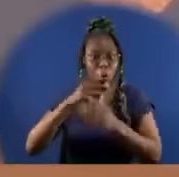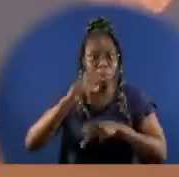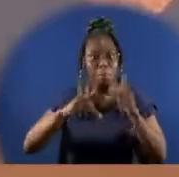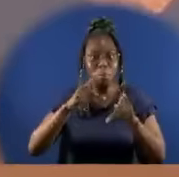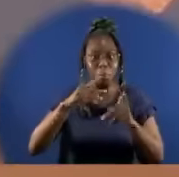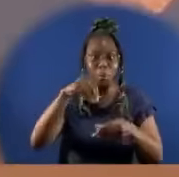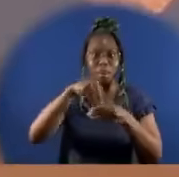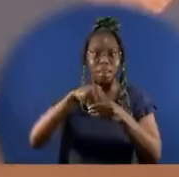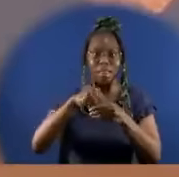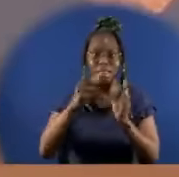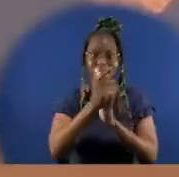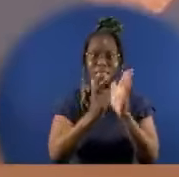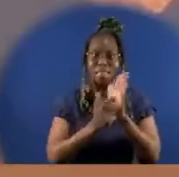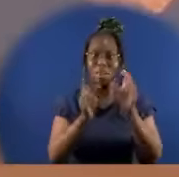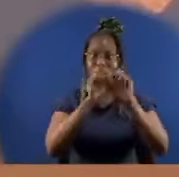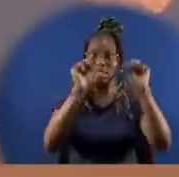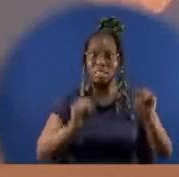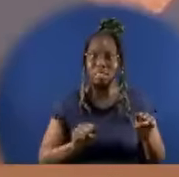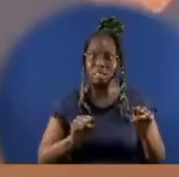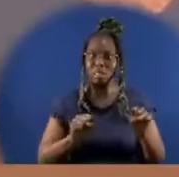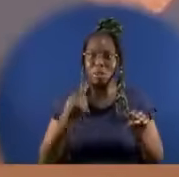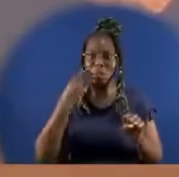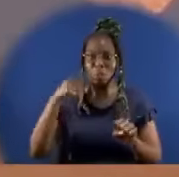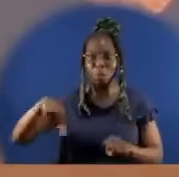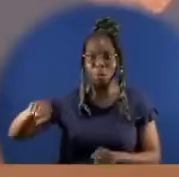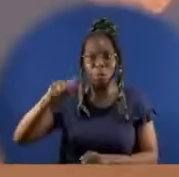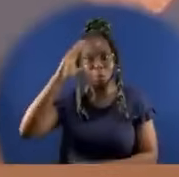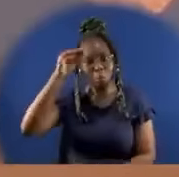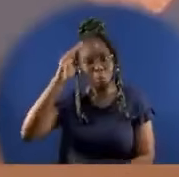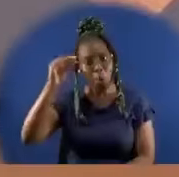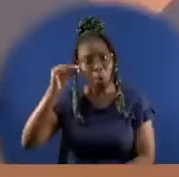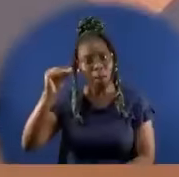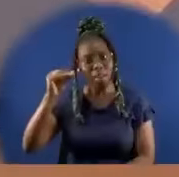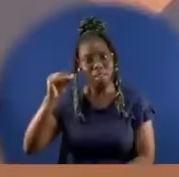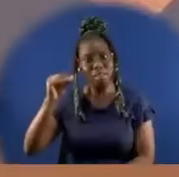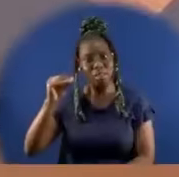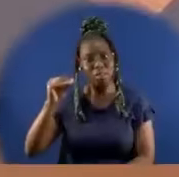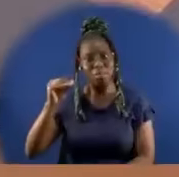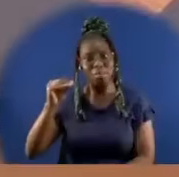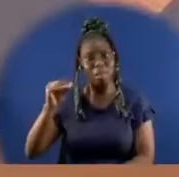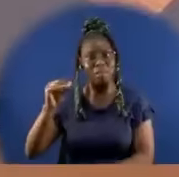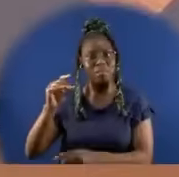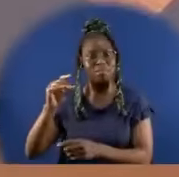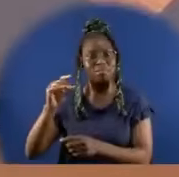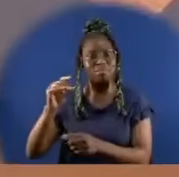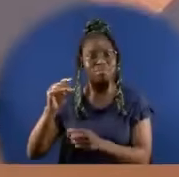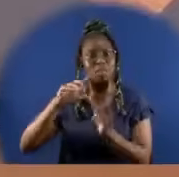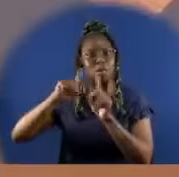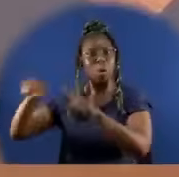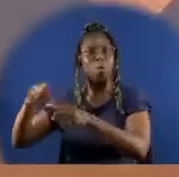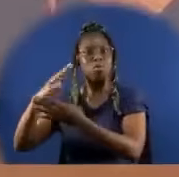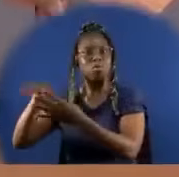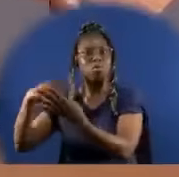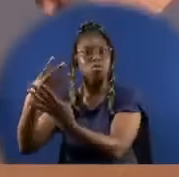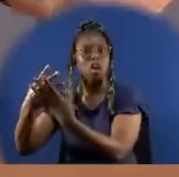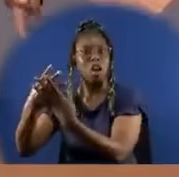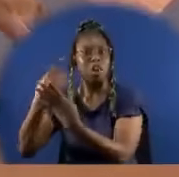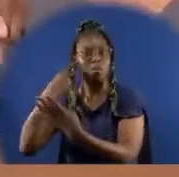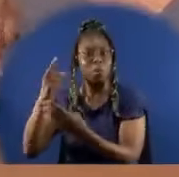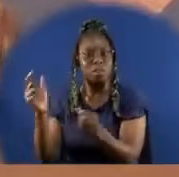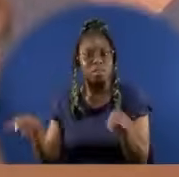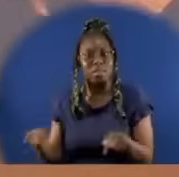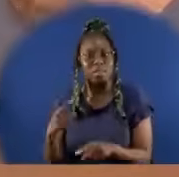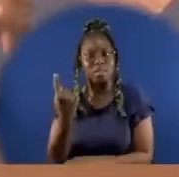make sure that these brothers took the fall for something they did not do. That was 1989, where they were convicted in